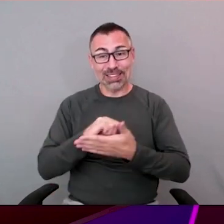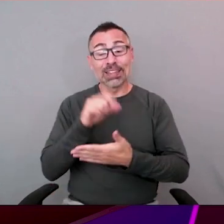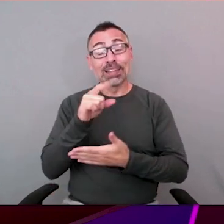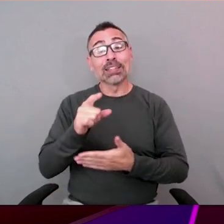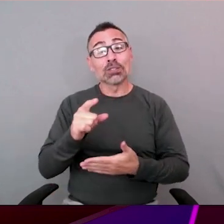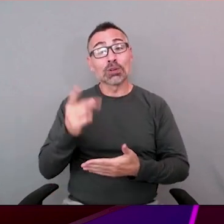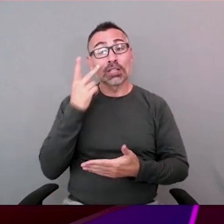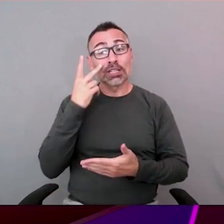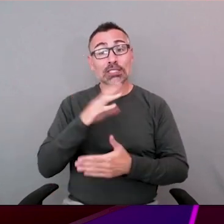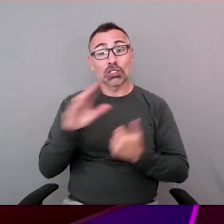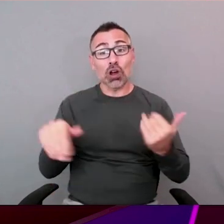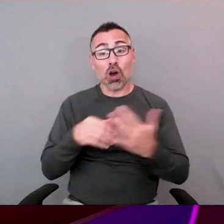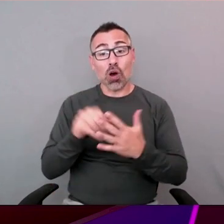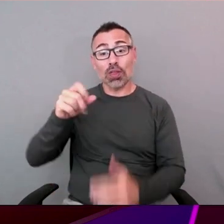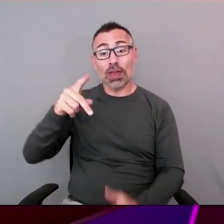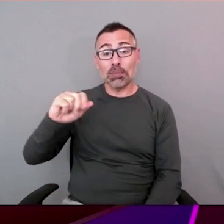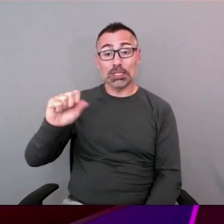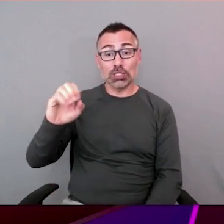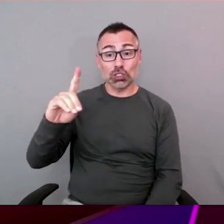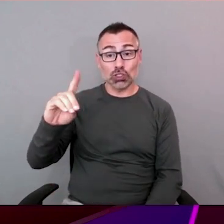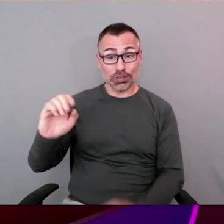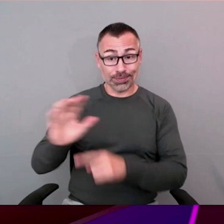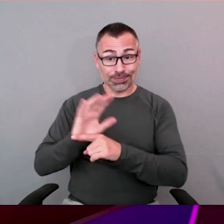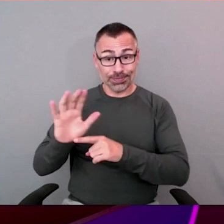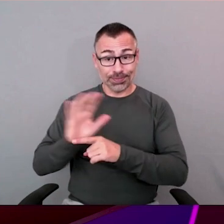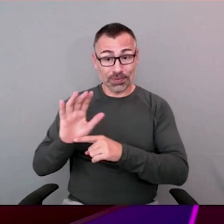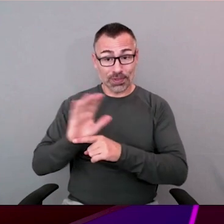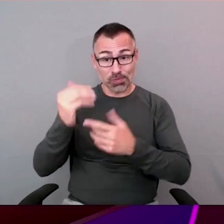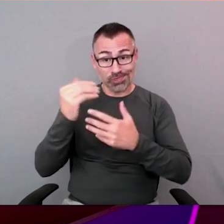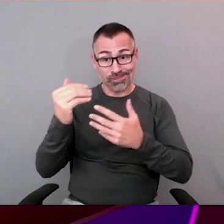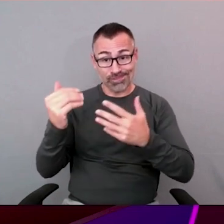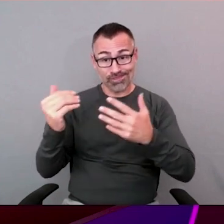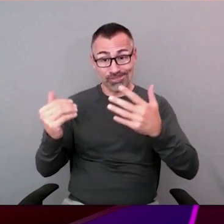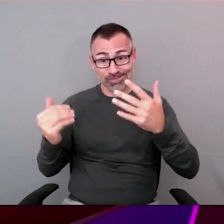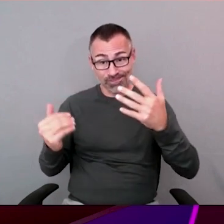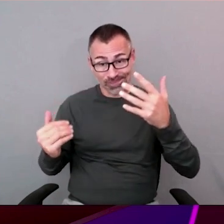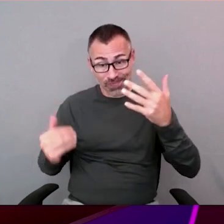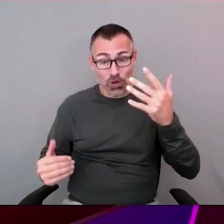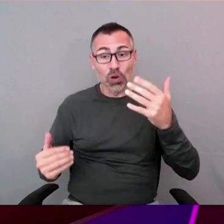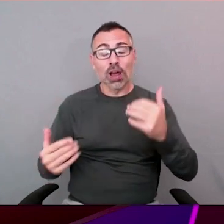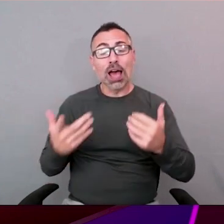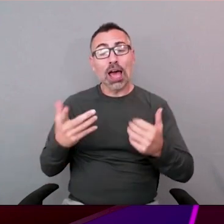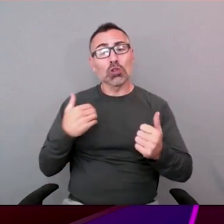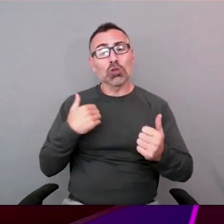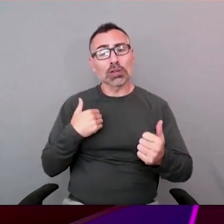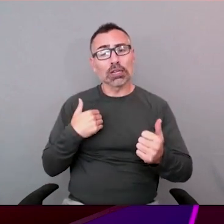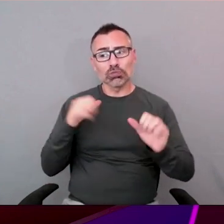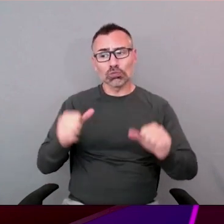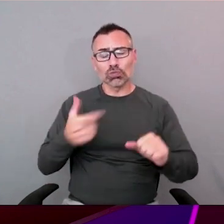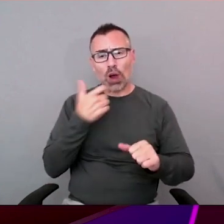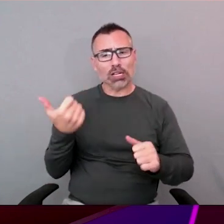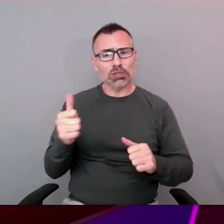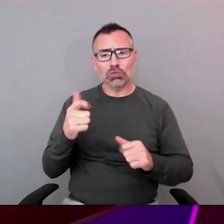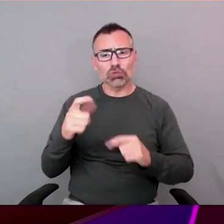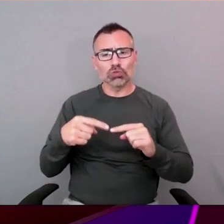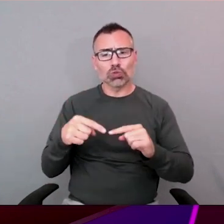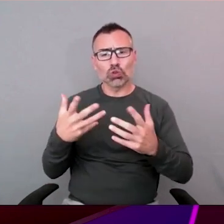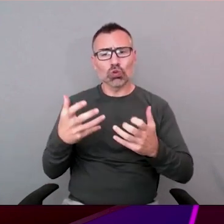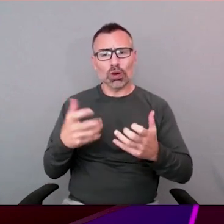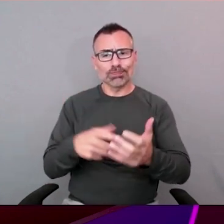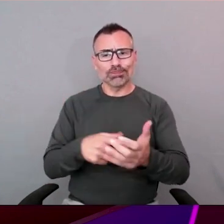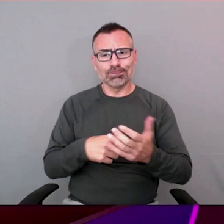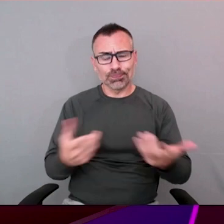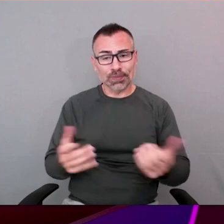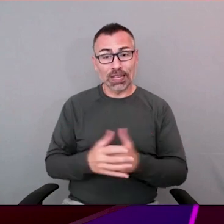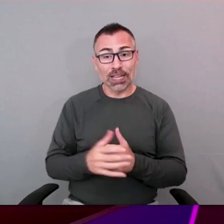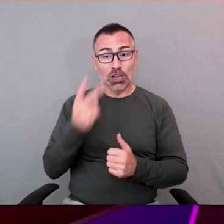all of the episodes that we ran through during the series and watch the on-demand content, as well as get a nice aggregate of all the resources and